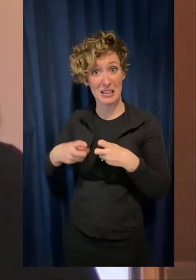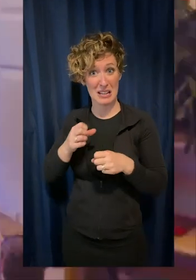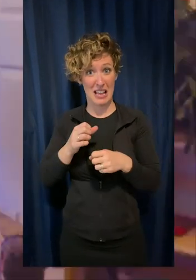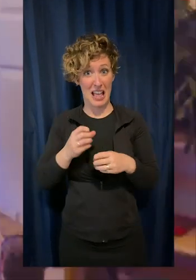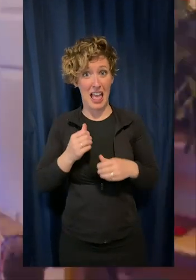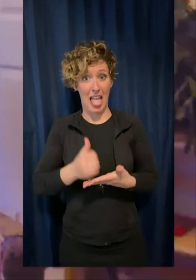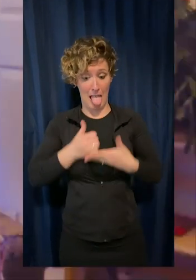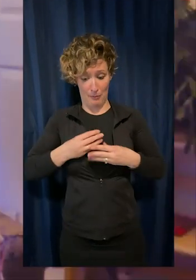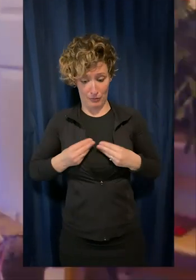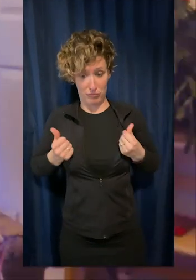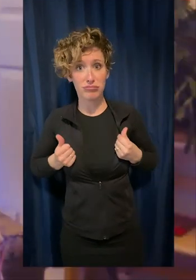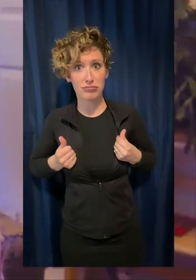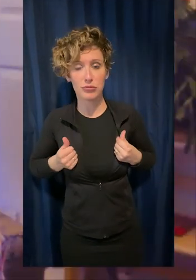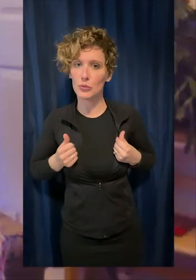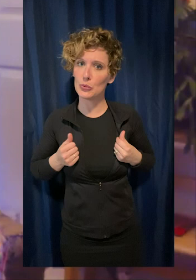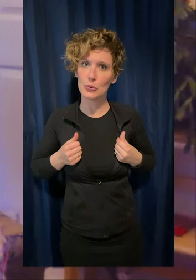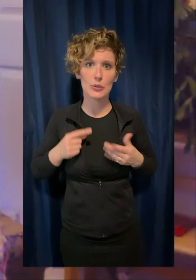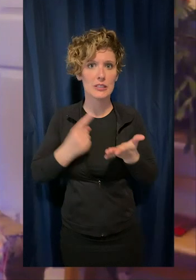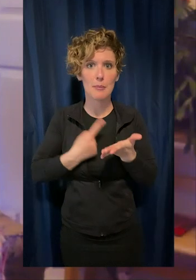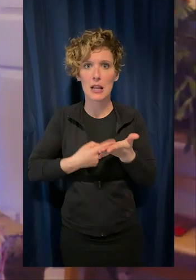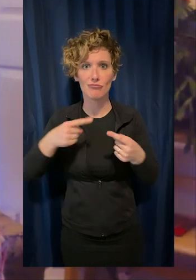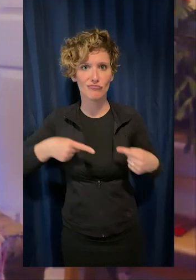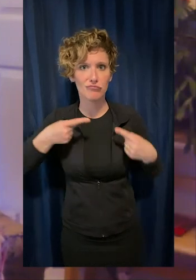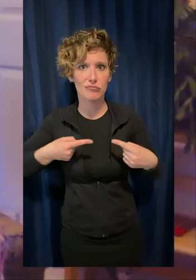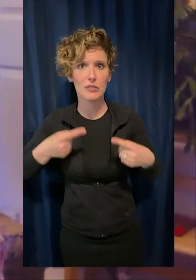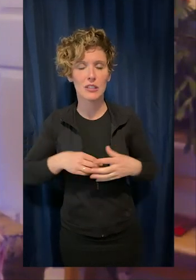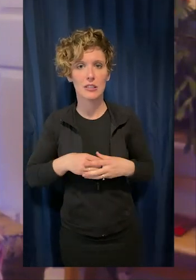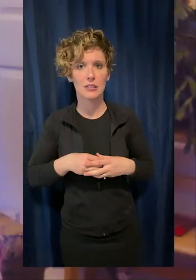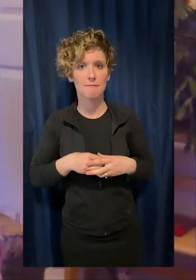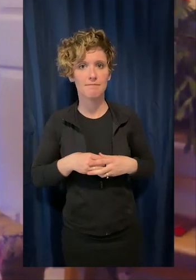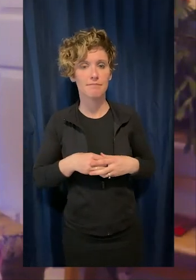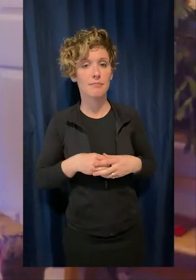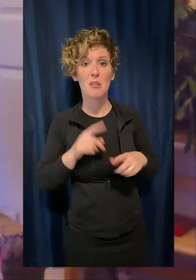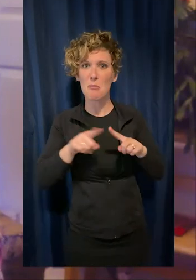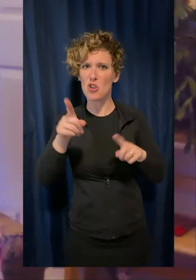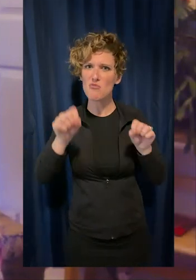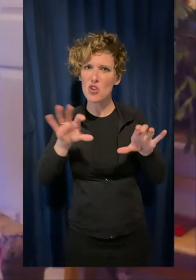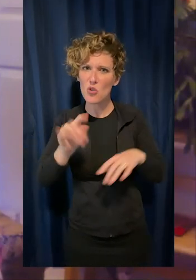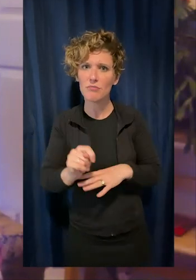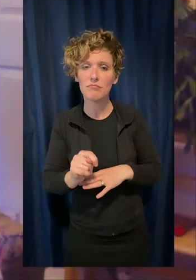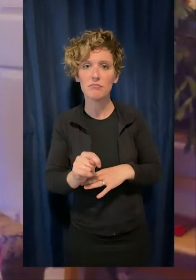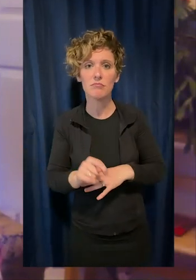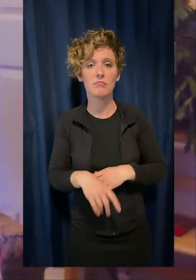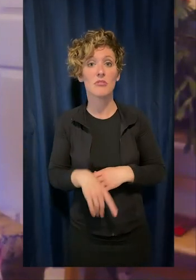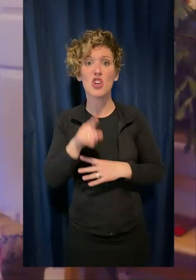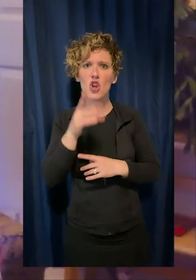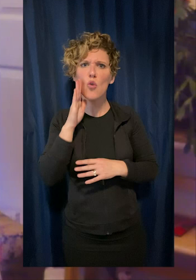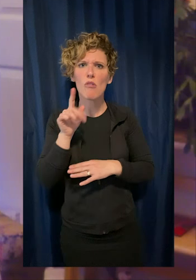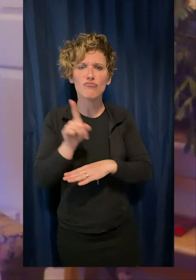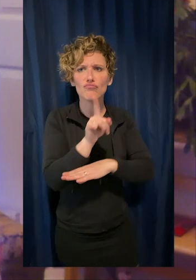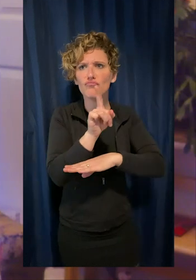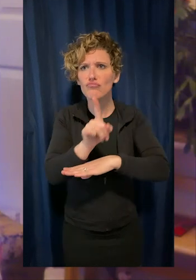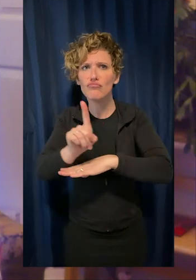You'll come to a place where the streets are not marked. Some windows are lighted, but mostly they're dark. A place you could strain both your elbows